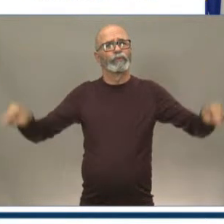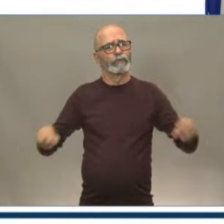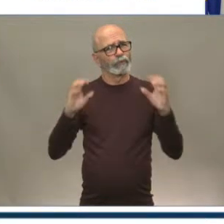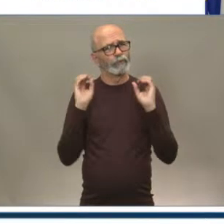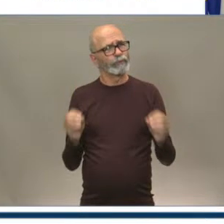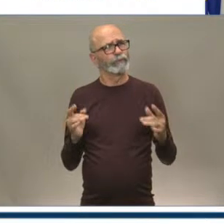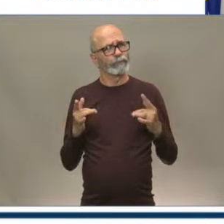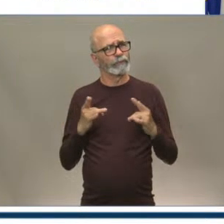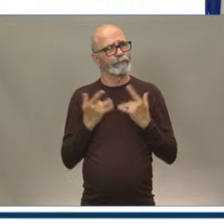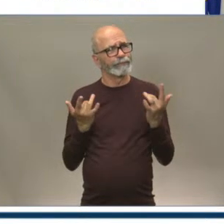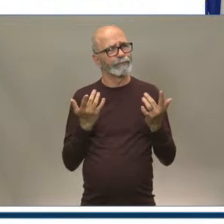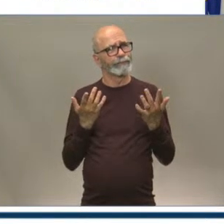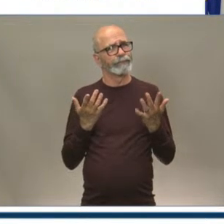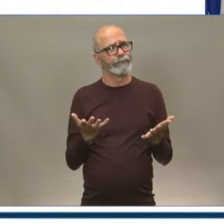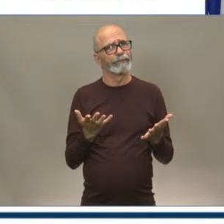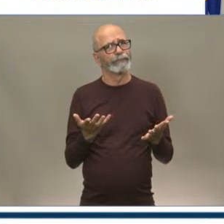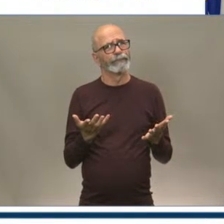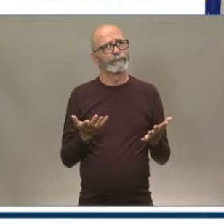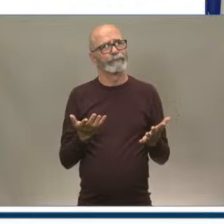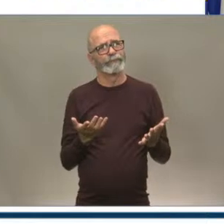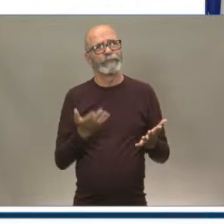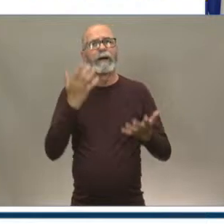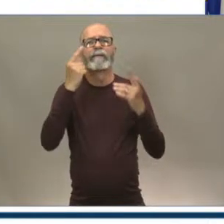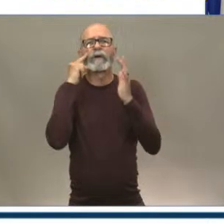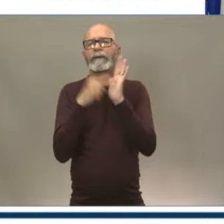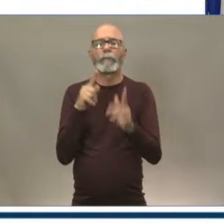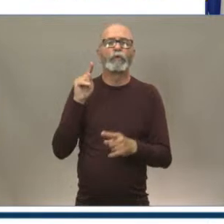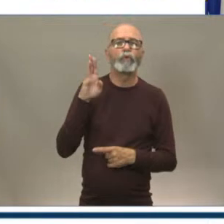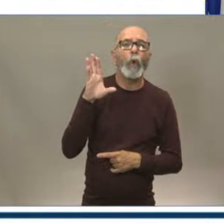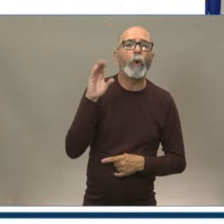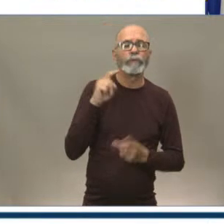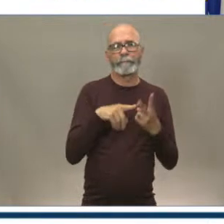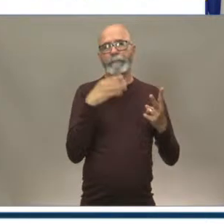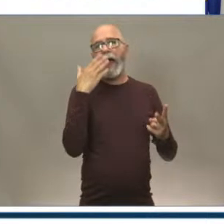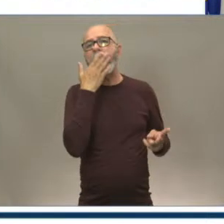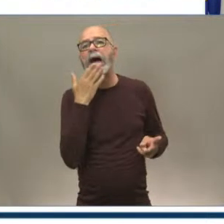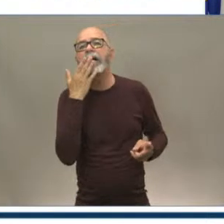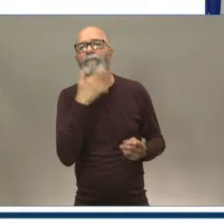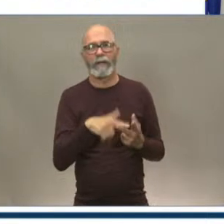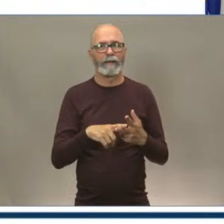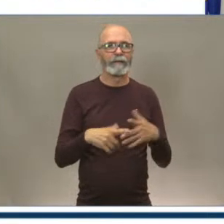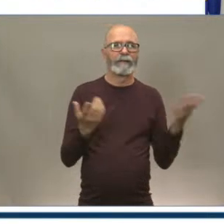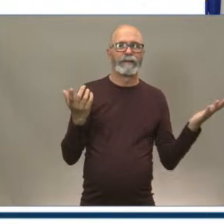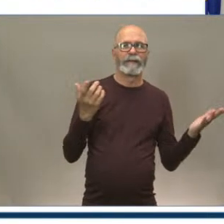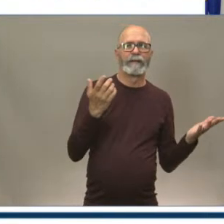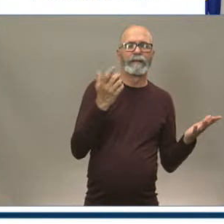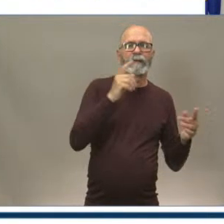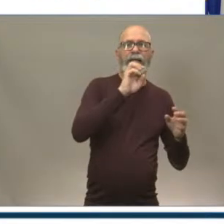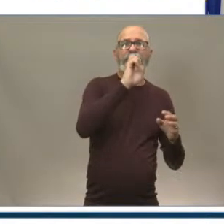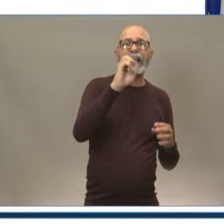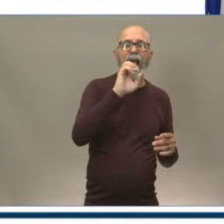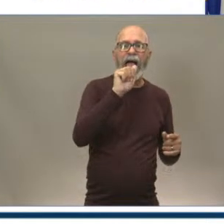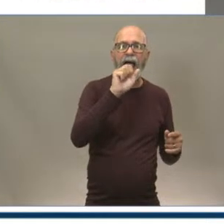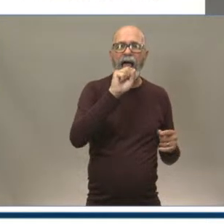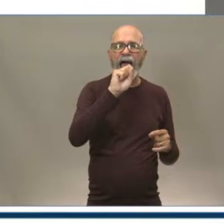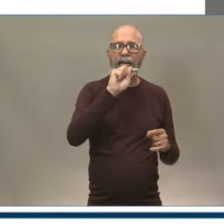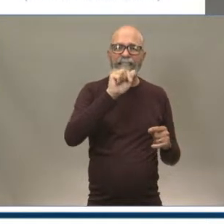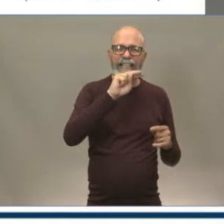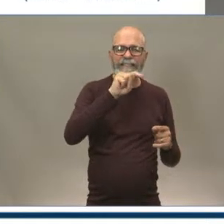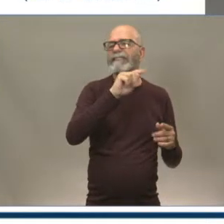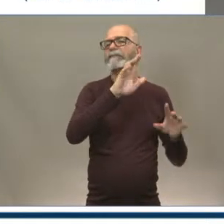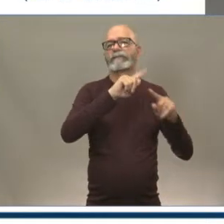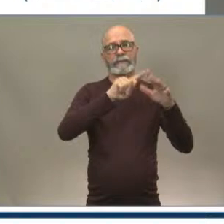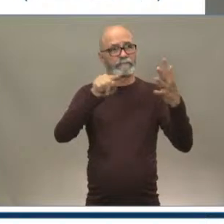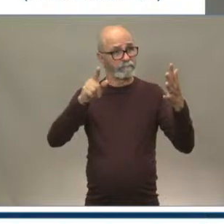we in East Hants, Truro, and the Amherst area doing differently? So I don't think it's doing anything differently. We've been fortunate